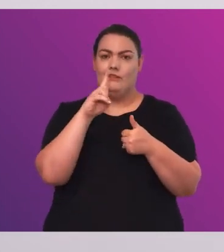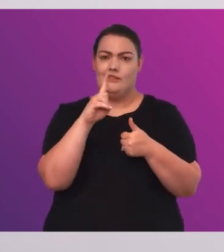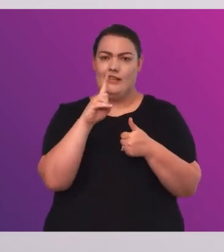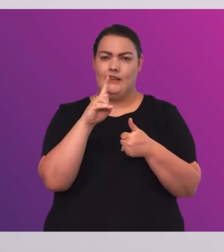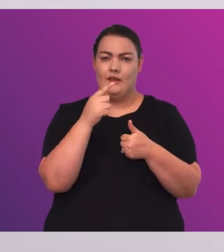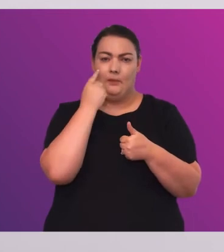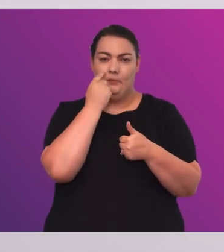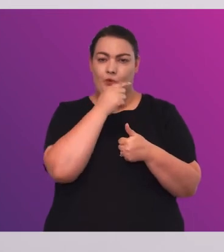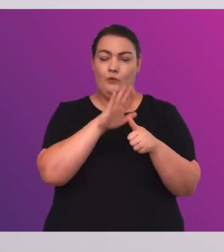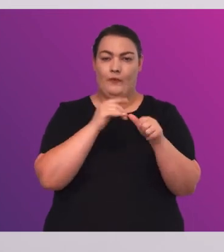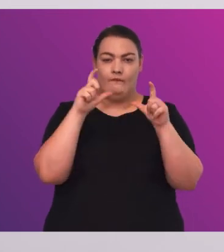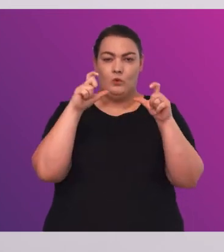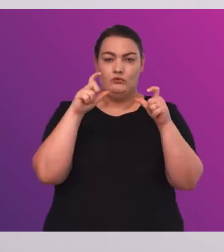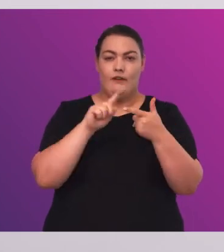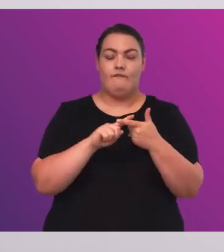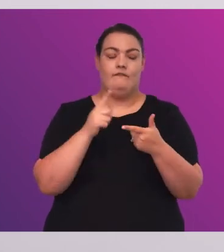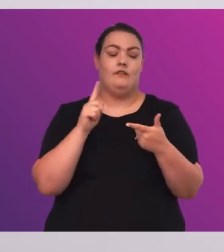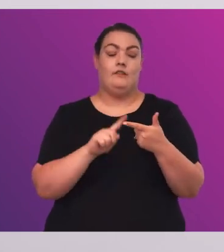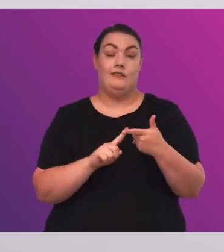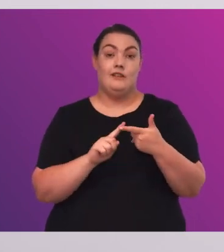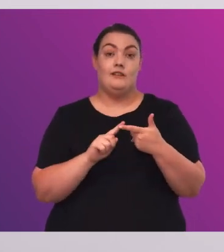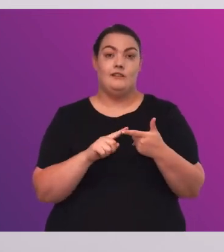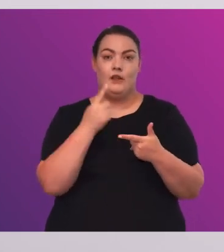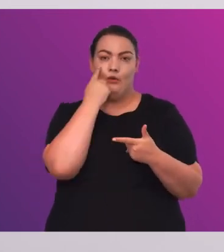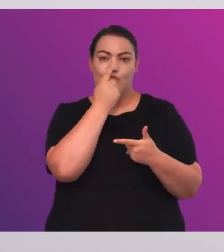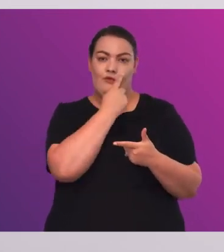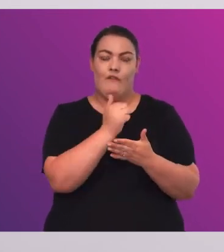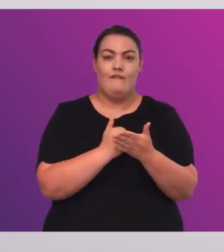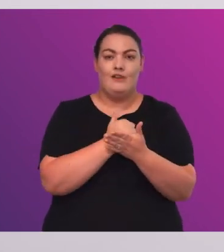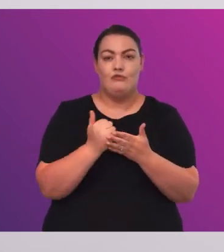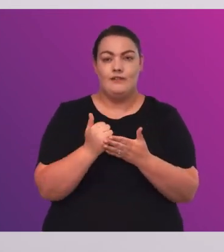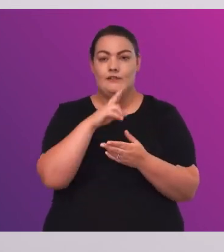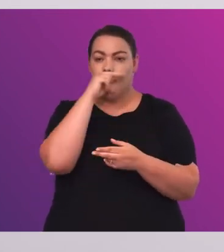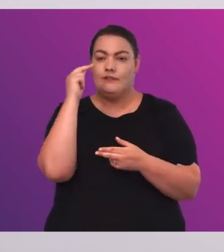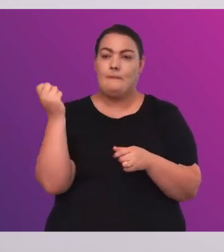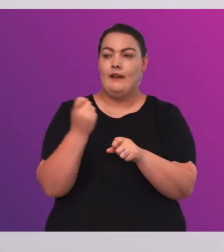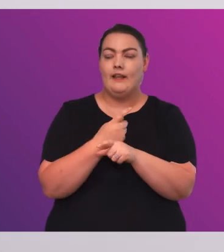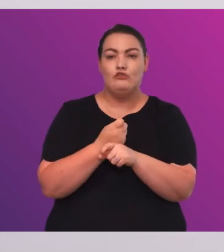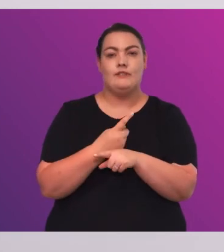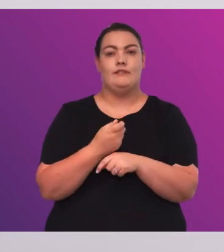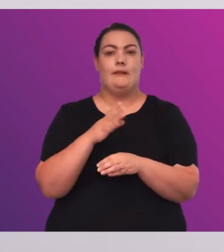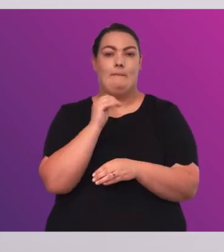proof of address, such as an electricity bill or an internet bill.